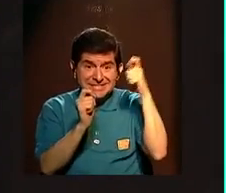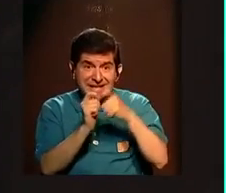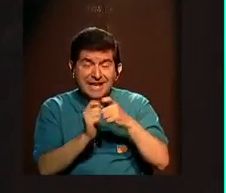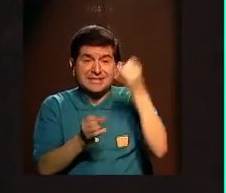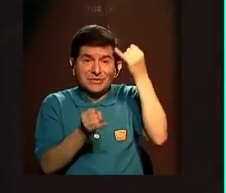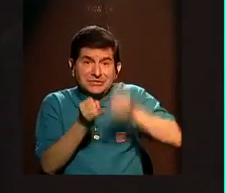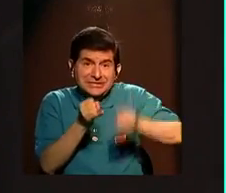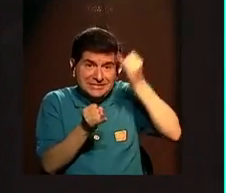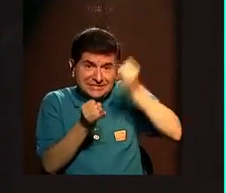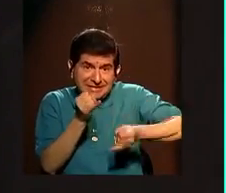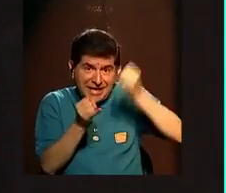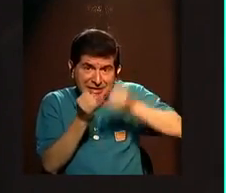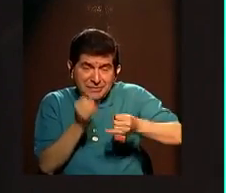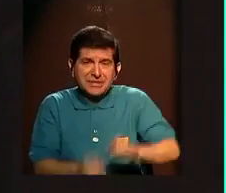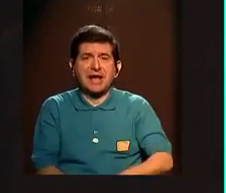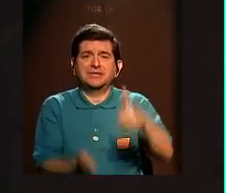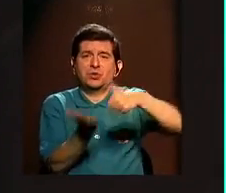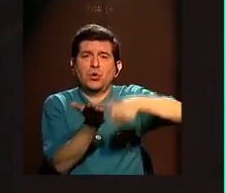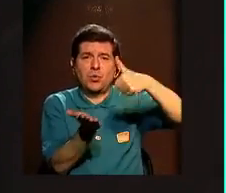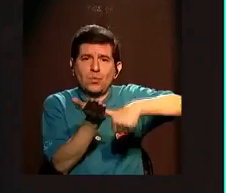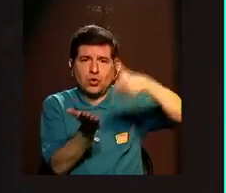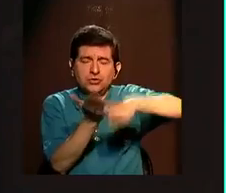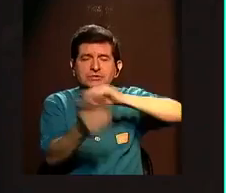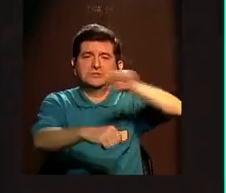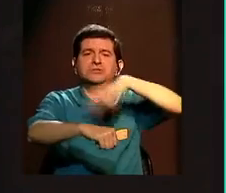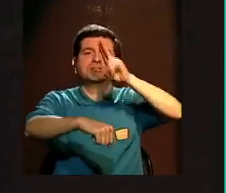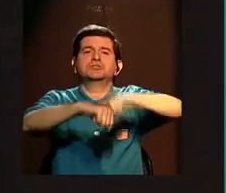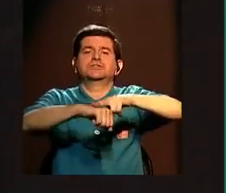national elections.